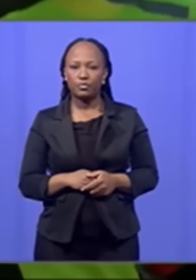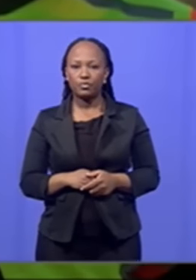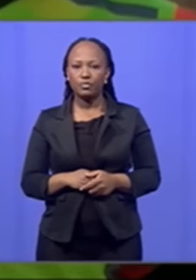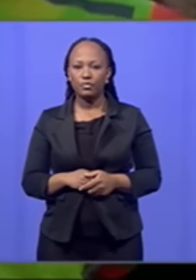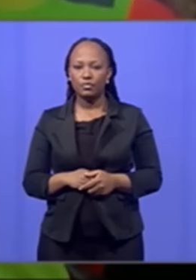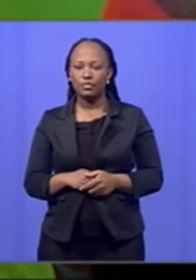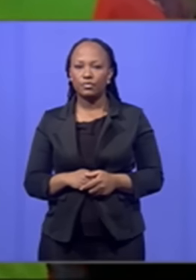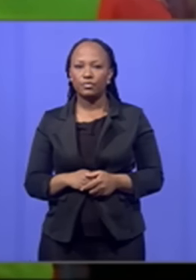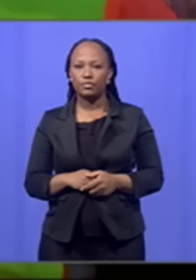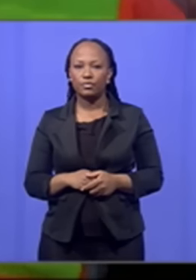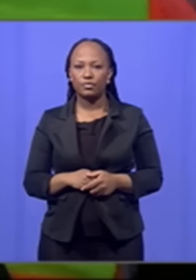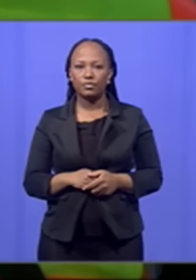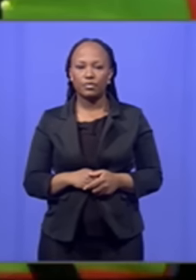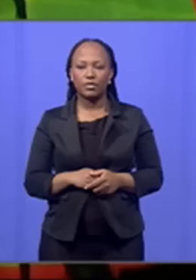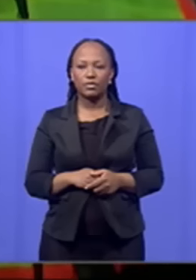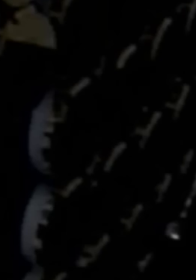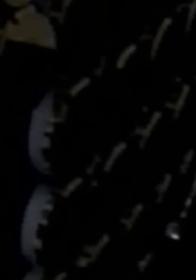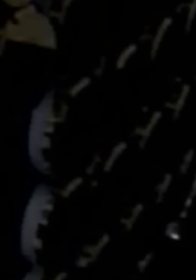ga Rustenburg.